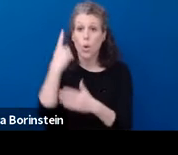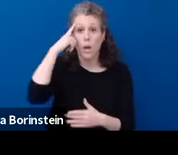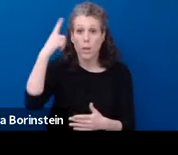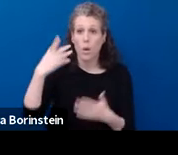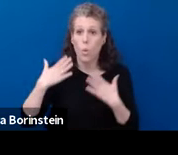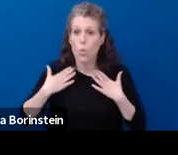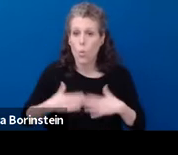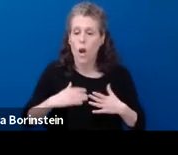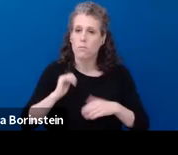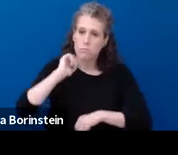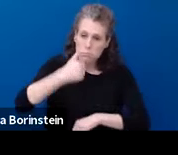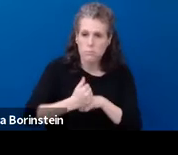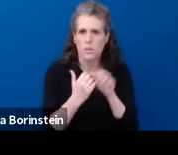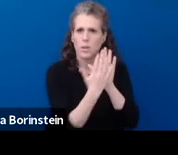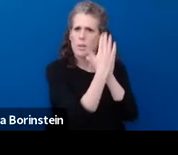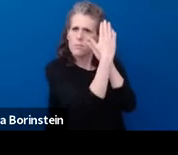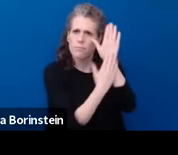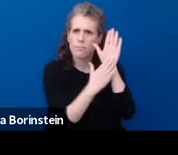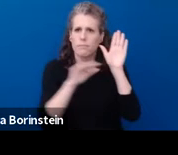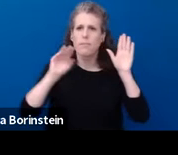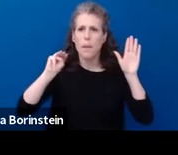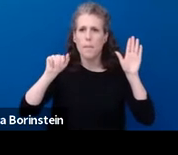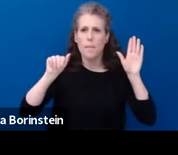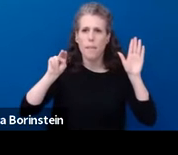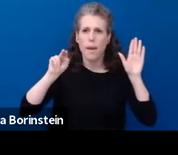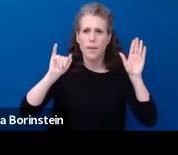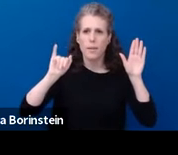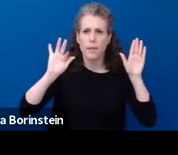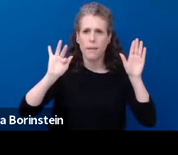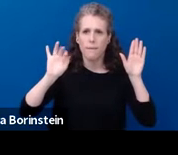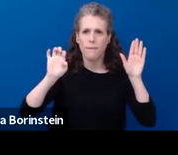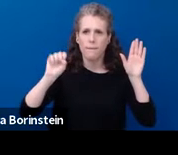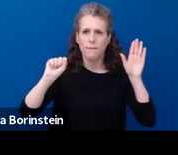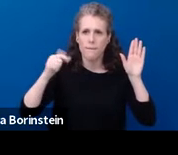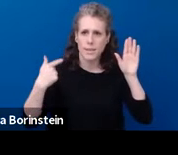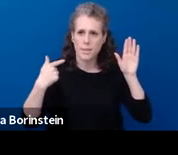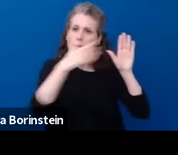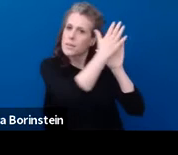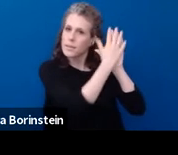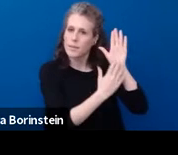manifest, which could be sort of a document or some kind of